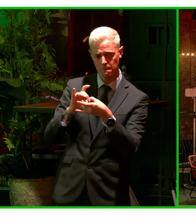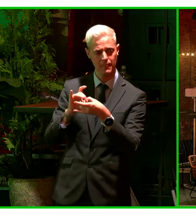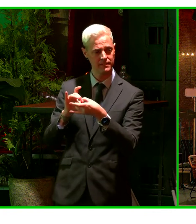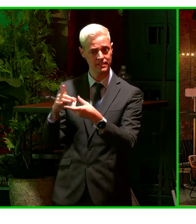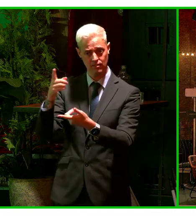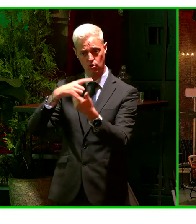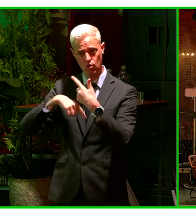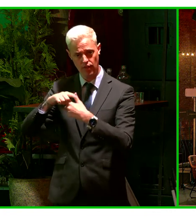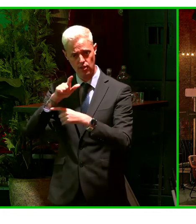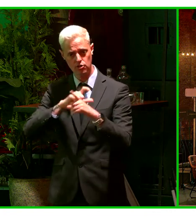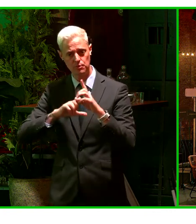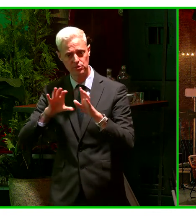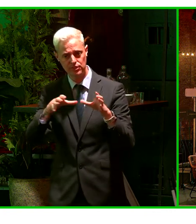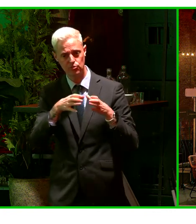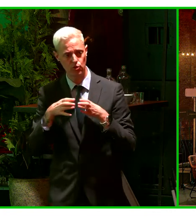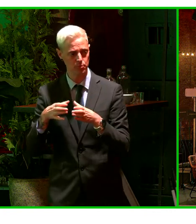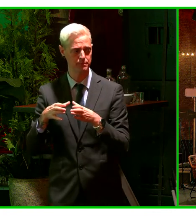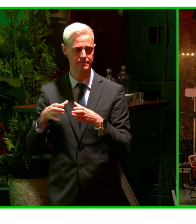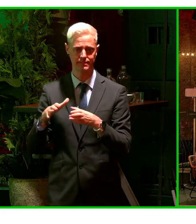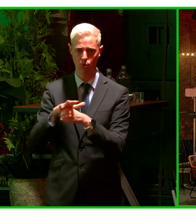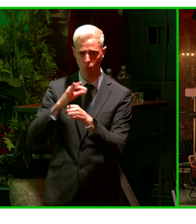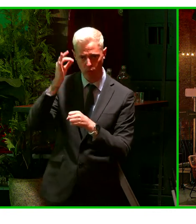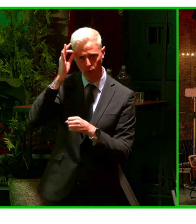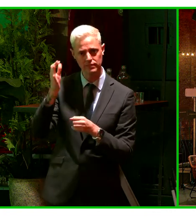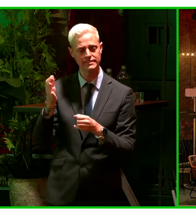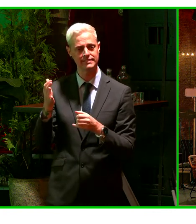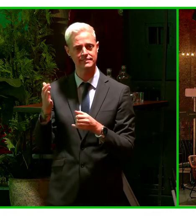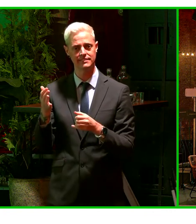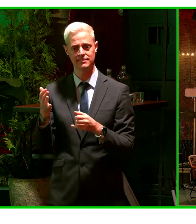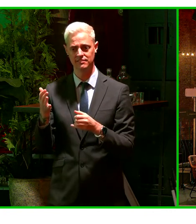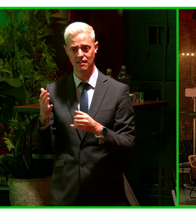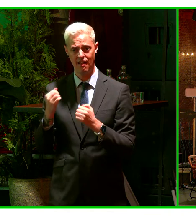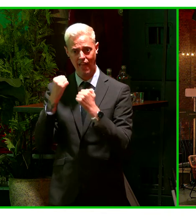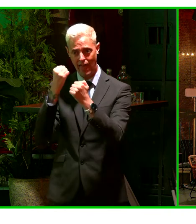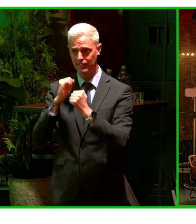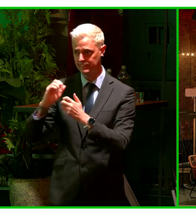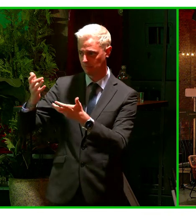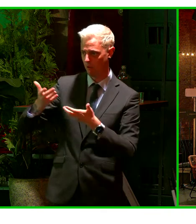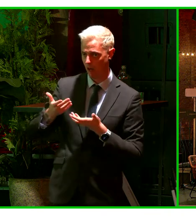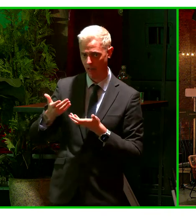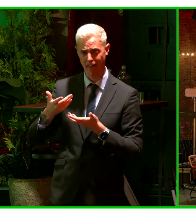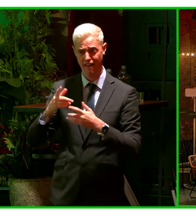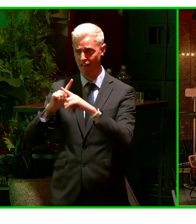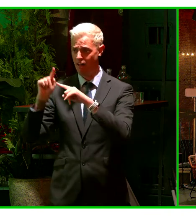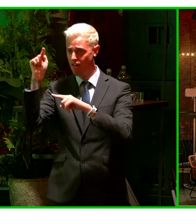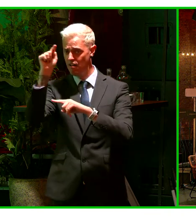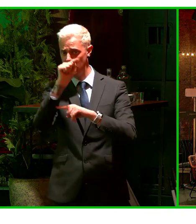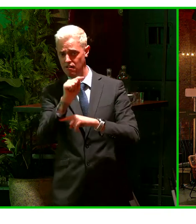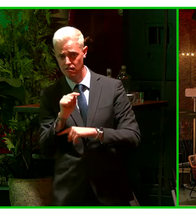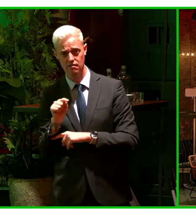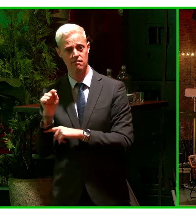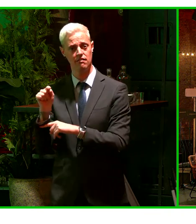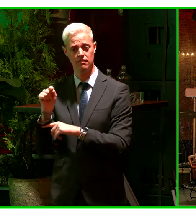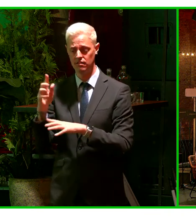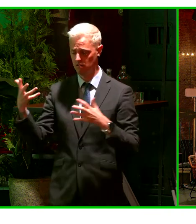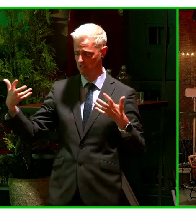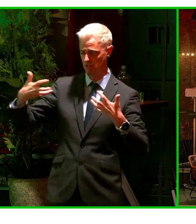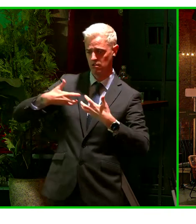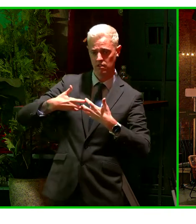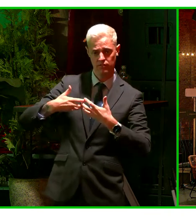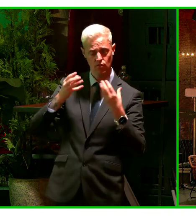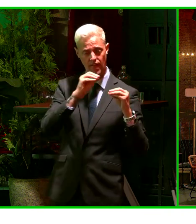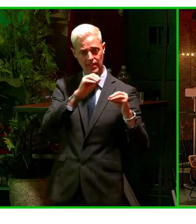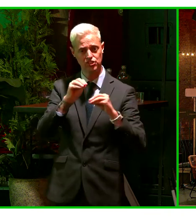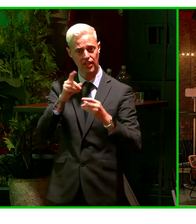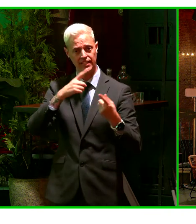know, your community groups, your local authority, your energy suppliers. Everybody has a part to play in the education. But